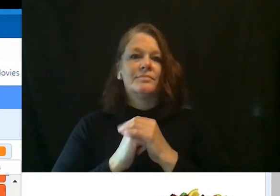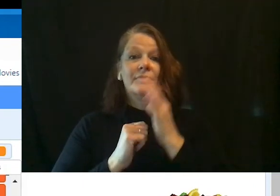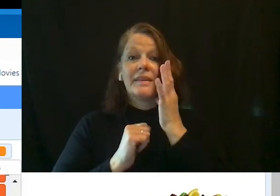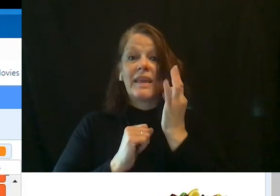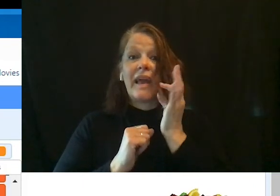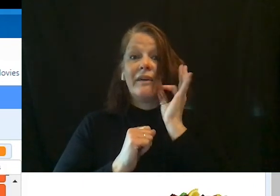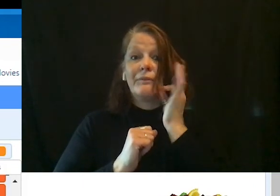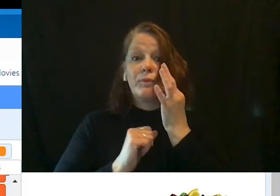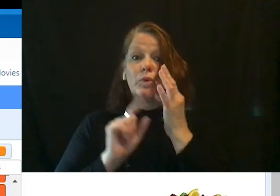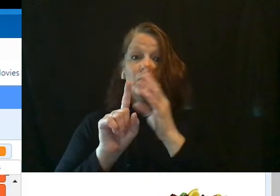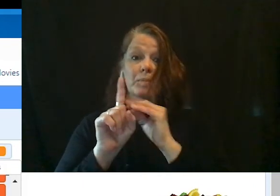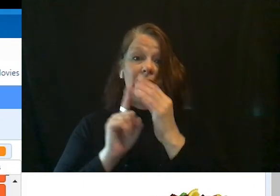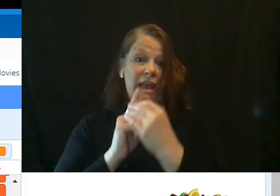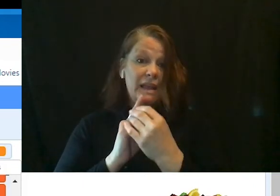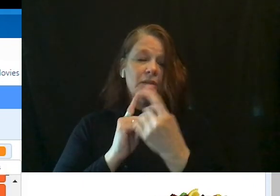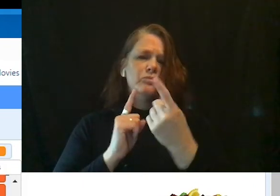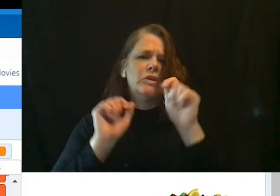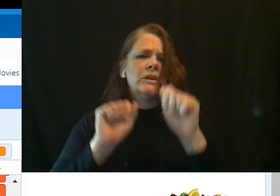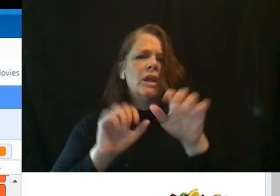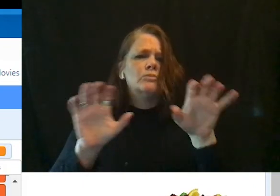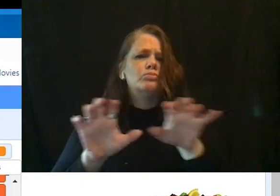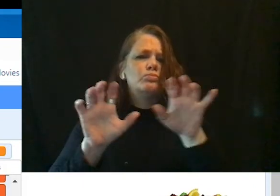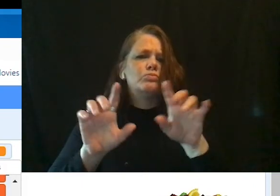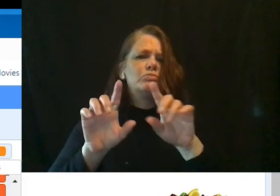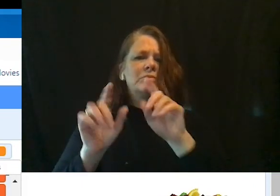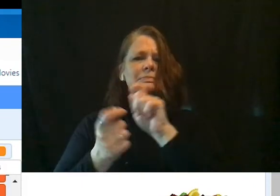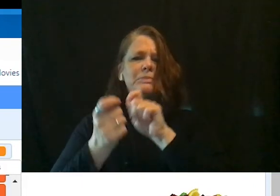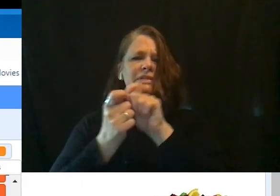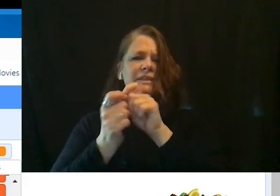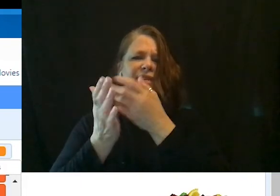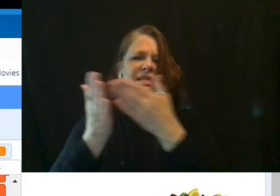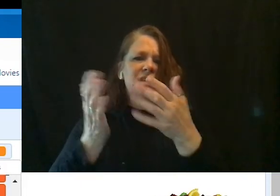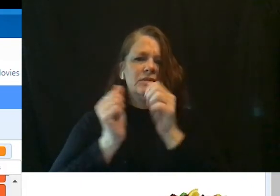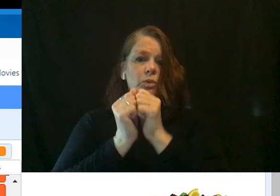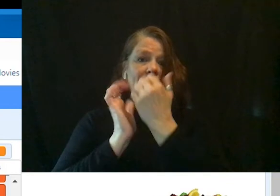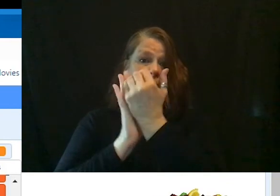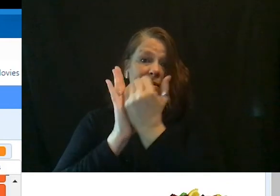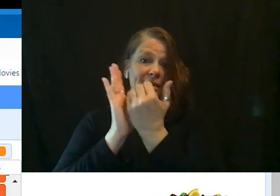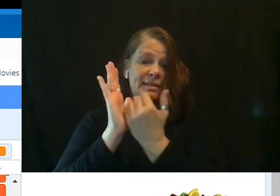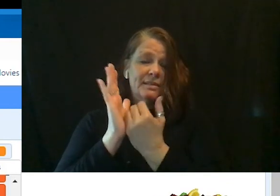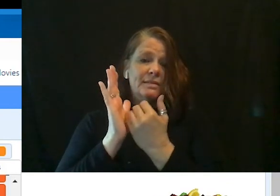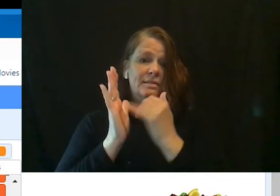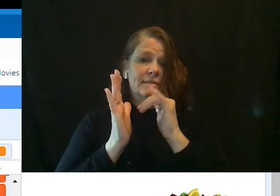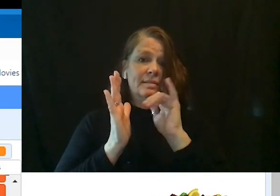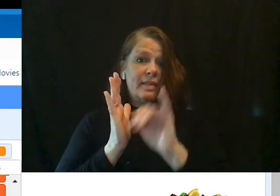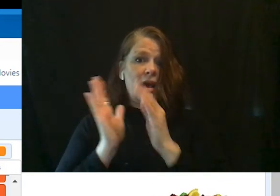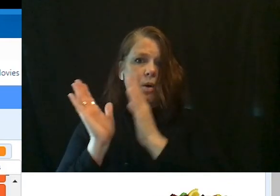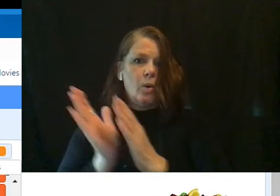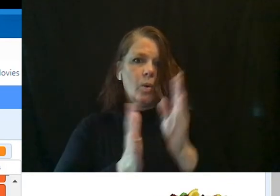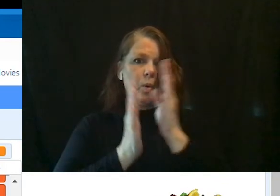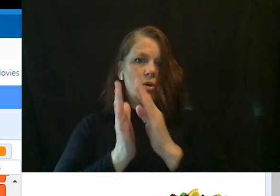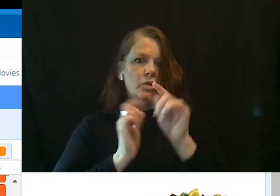cat, fruit, bananas. So you can do certain things with that list, make things occur in that order that you clicked them.